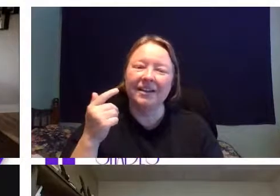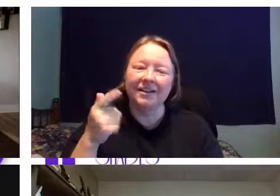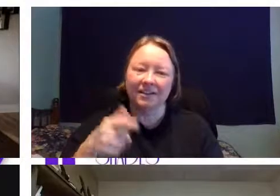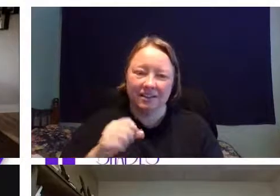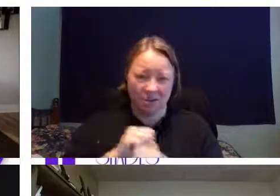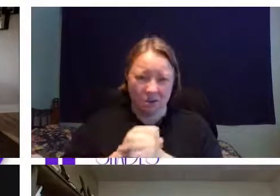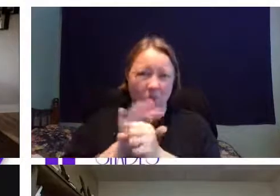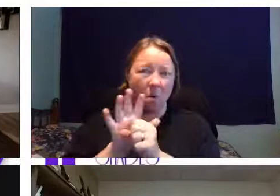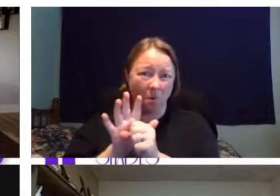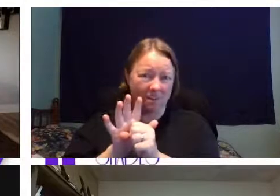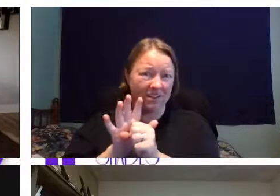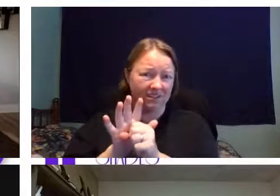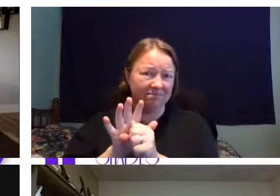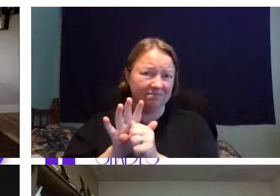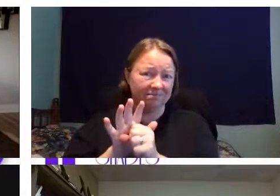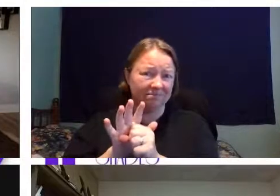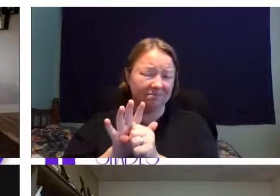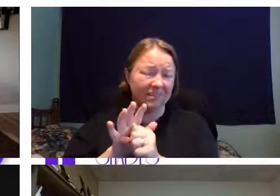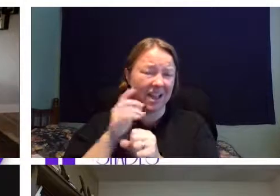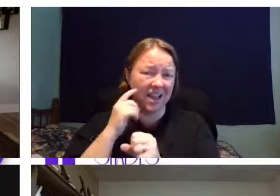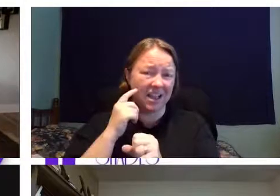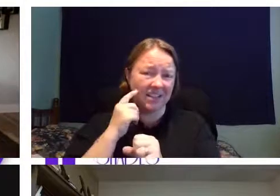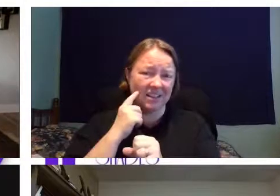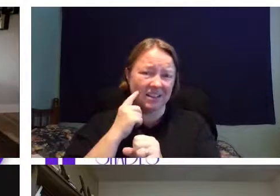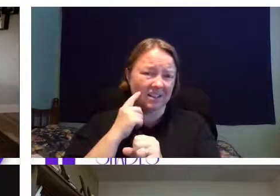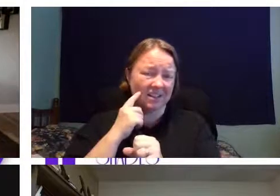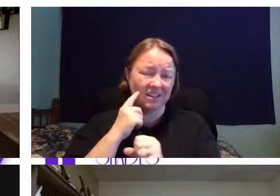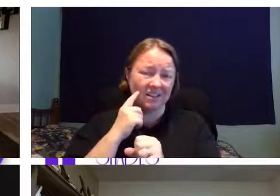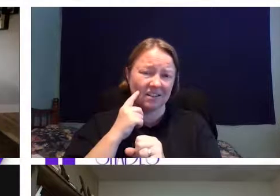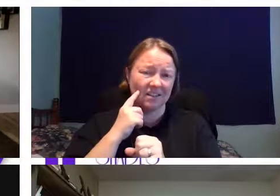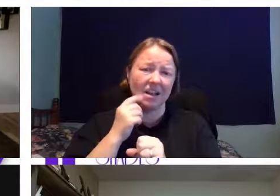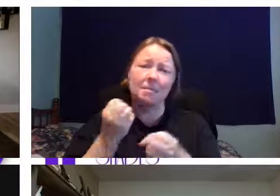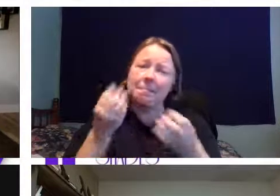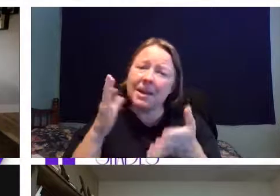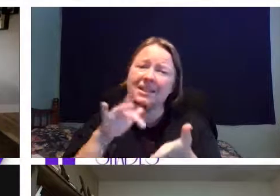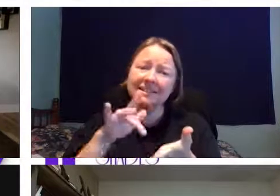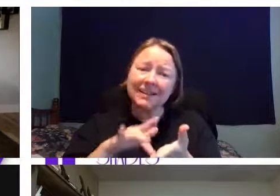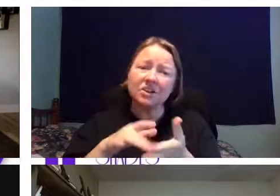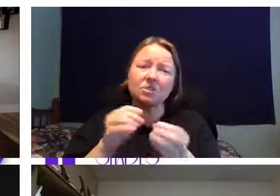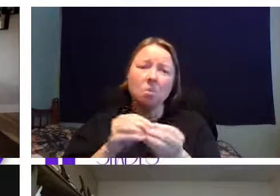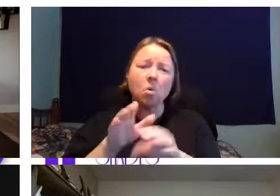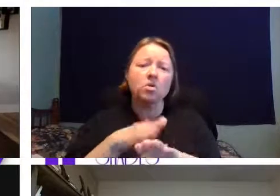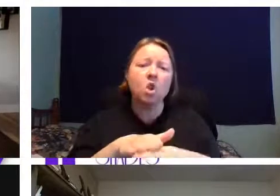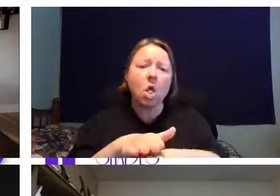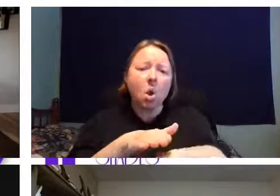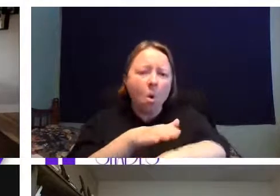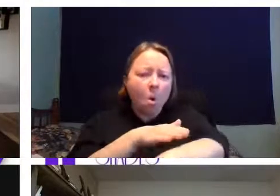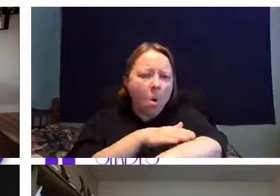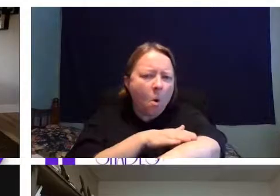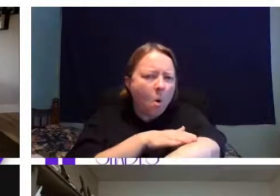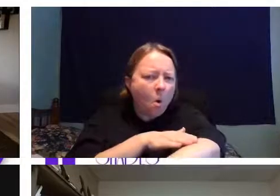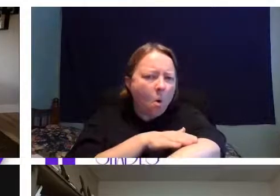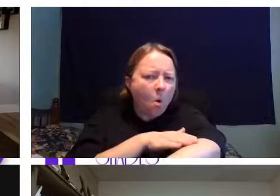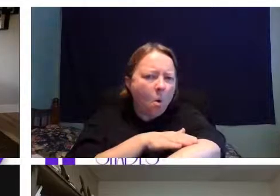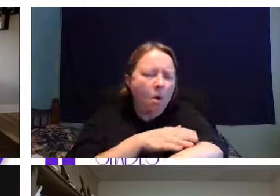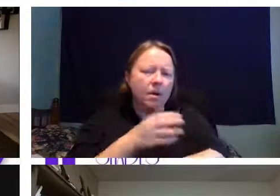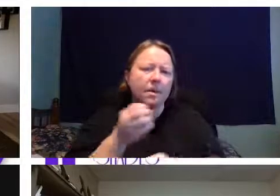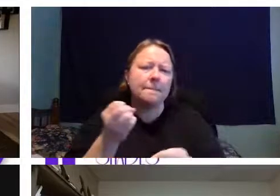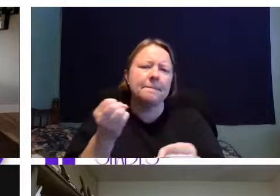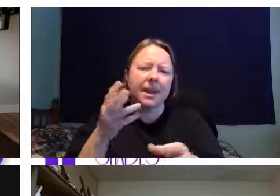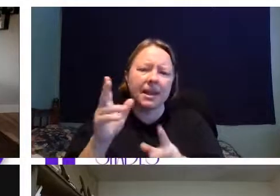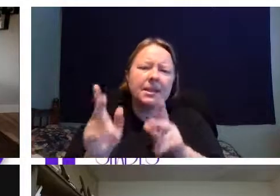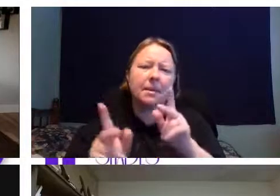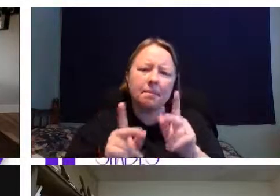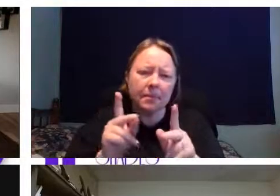think it gave a really, while a lot of the centers were slower, because a lot of people were,